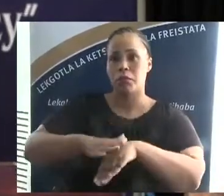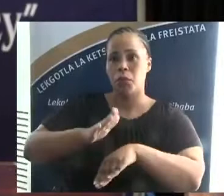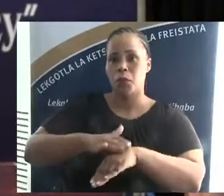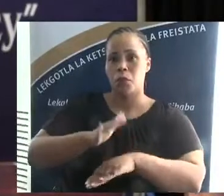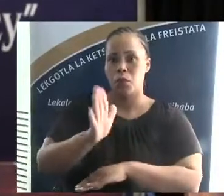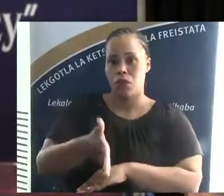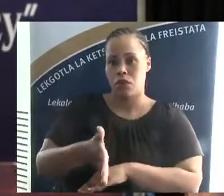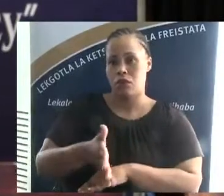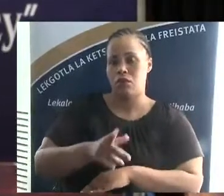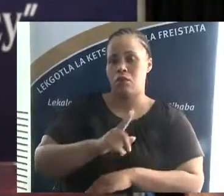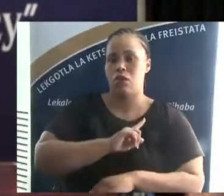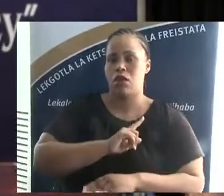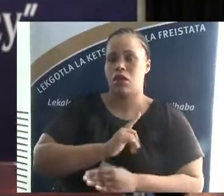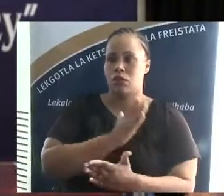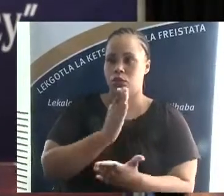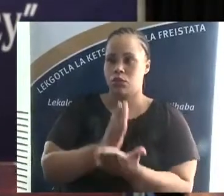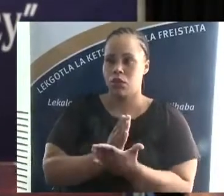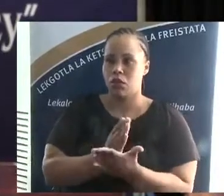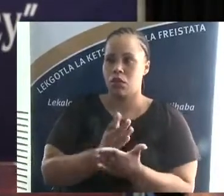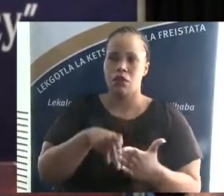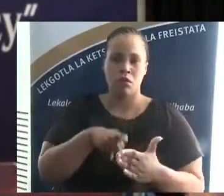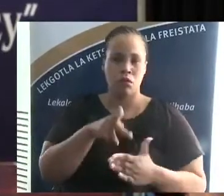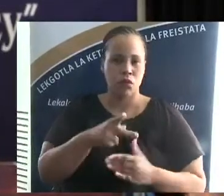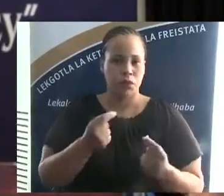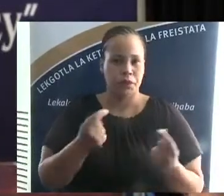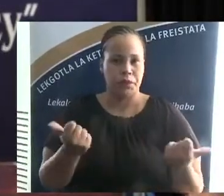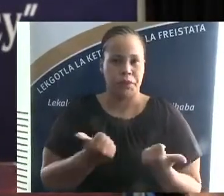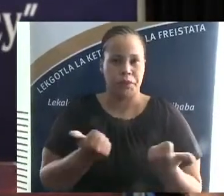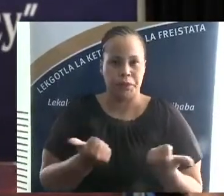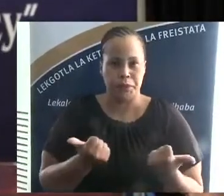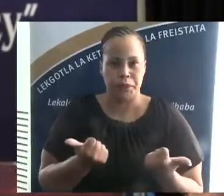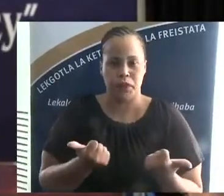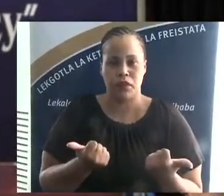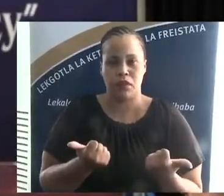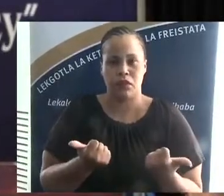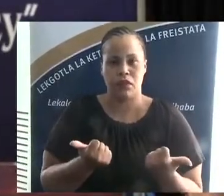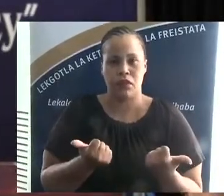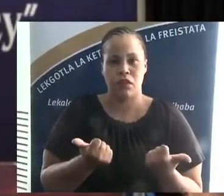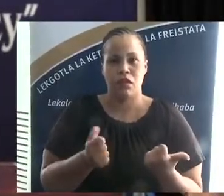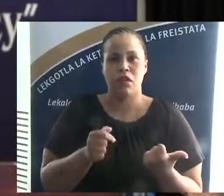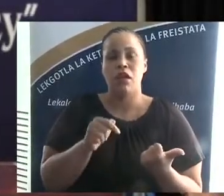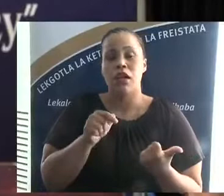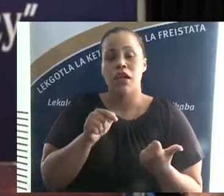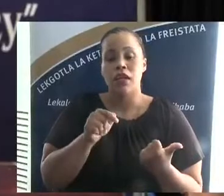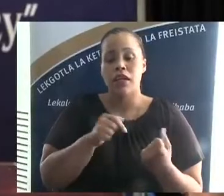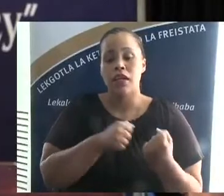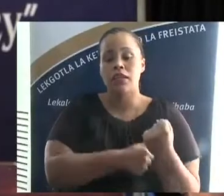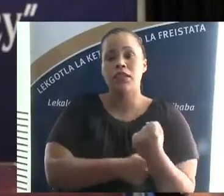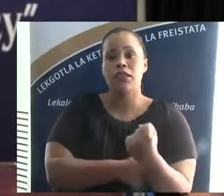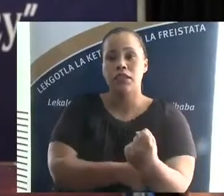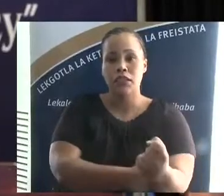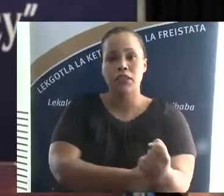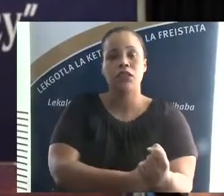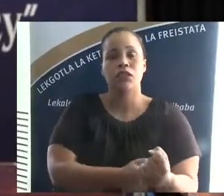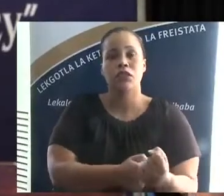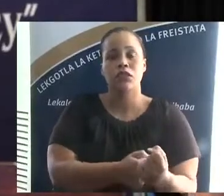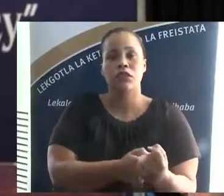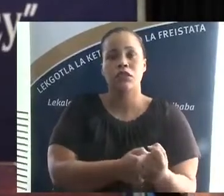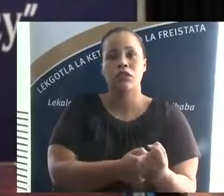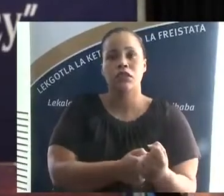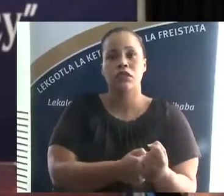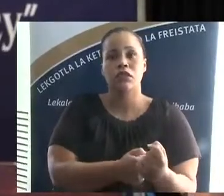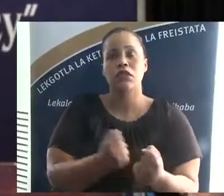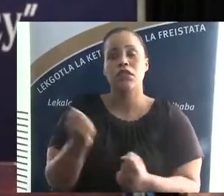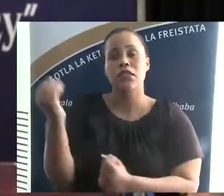ensure timely implementation of projects and programs, and a critical aspect of these strategies Madam Speaker, is